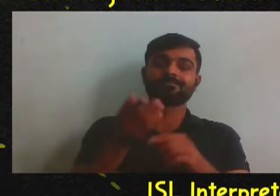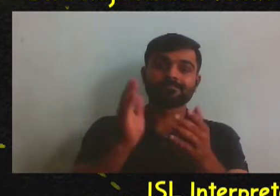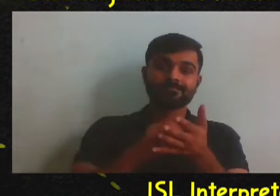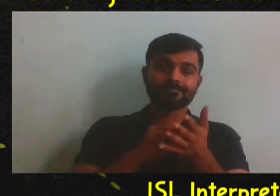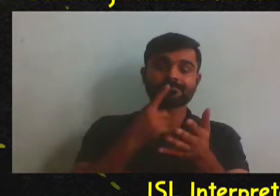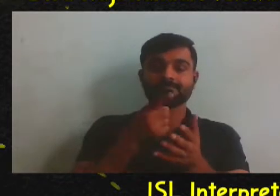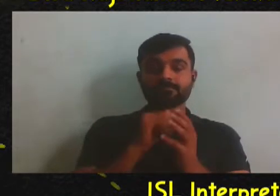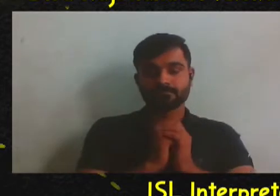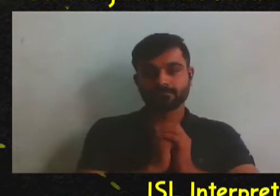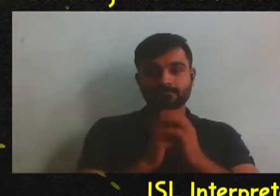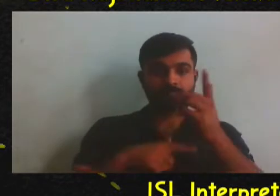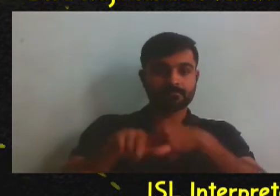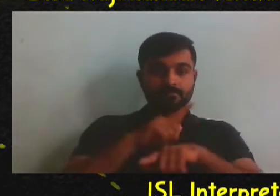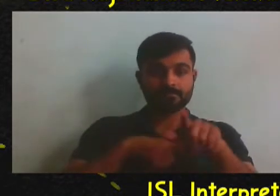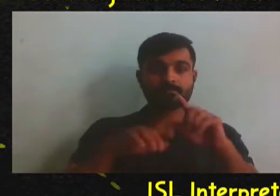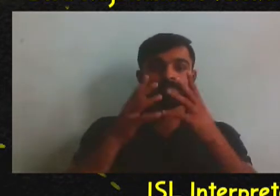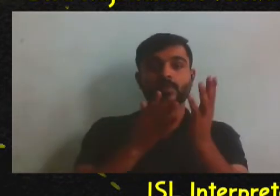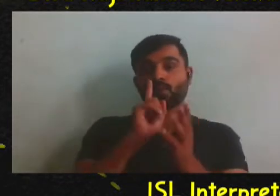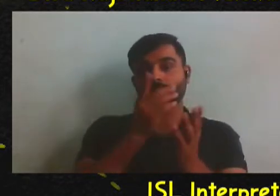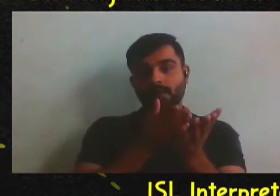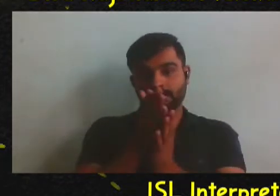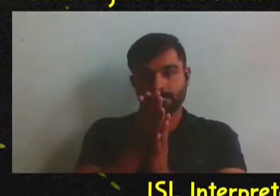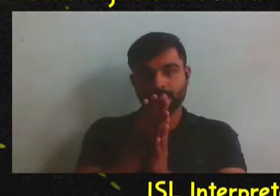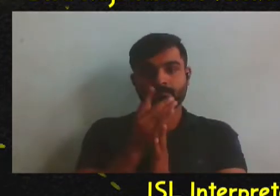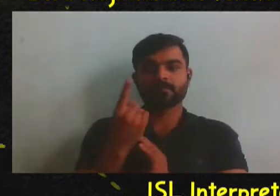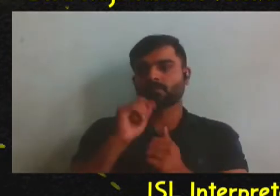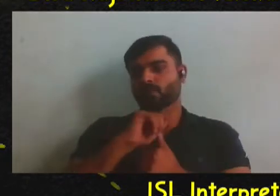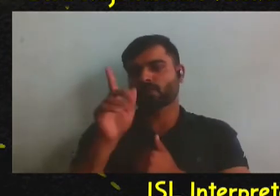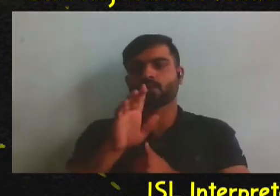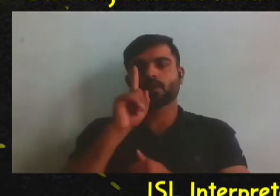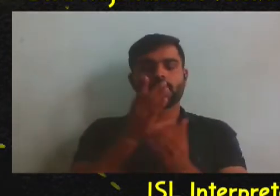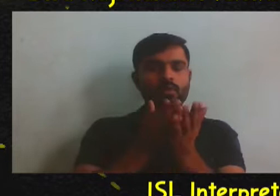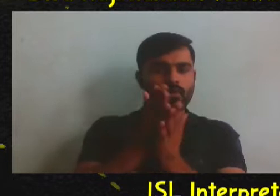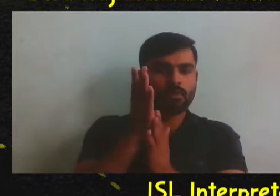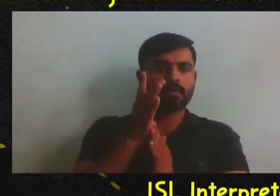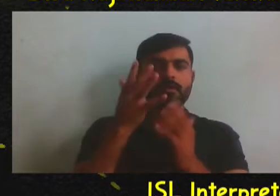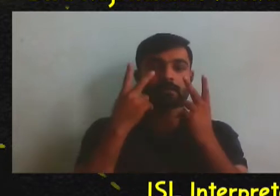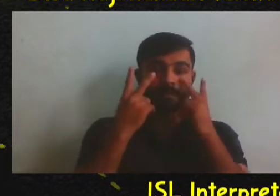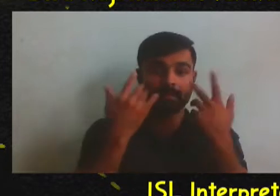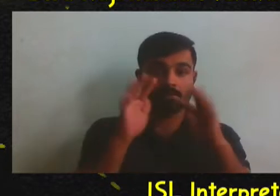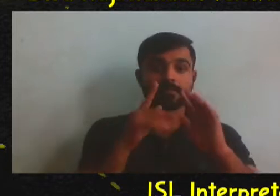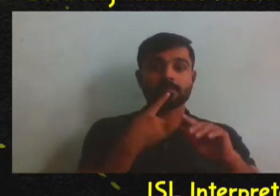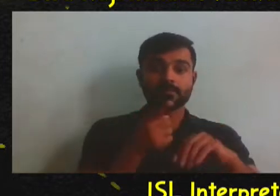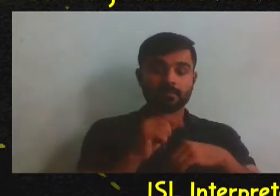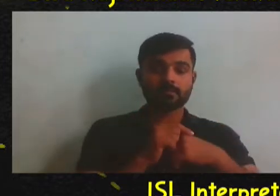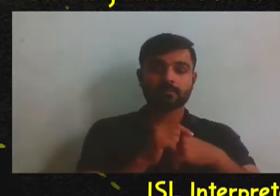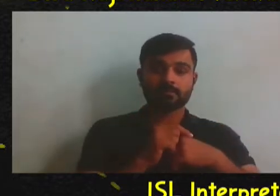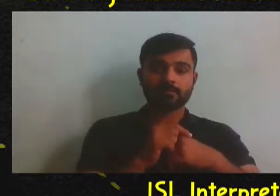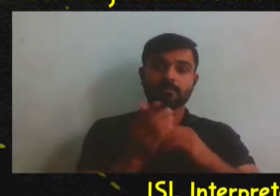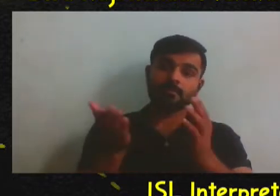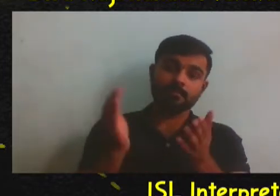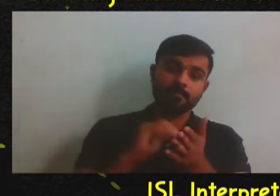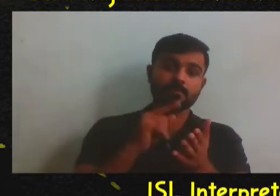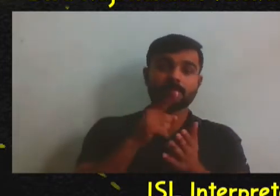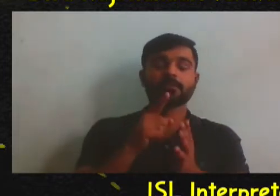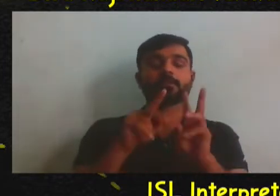is, the language of pleasure in one way, not all of them, but in one of the ways that we've seen that, coming again